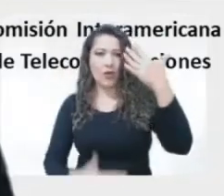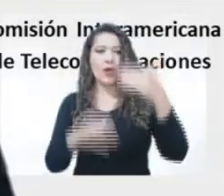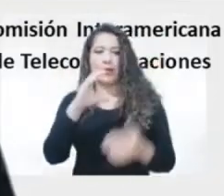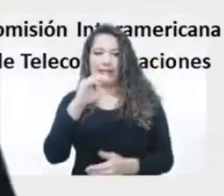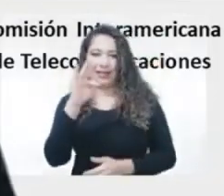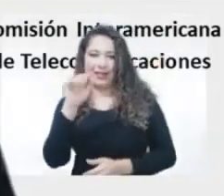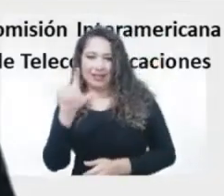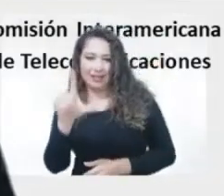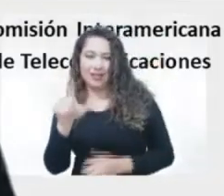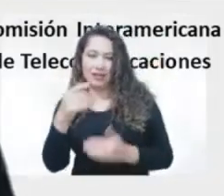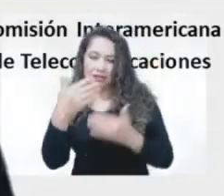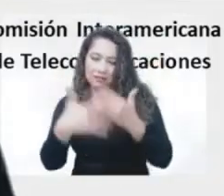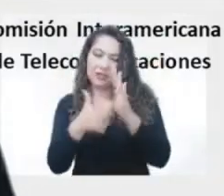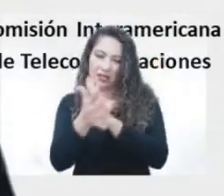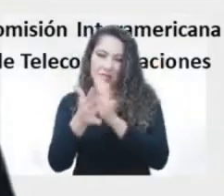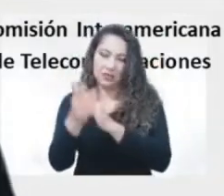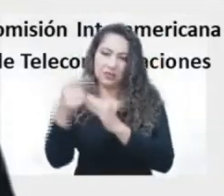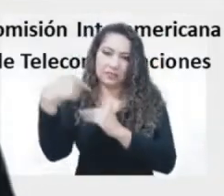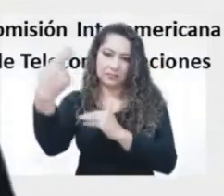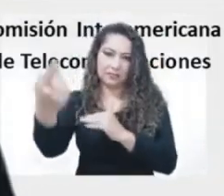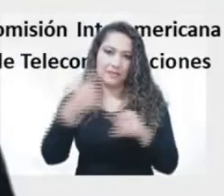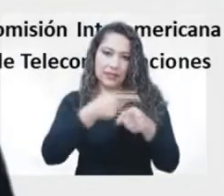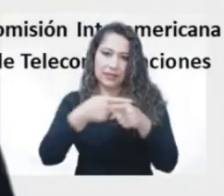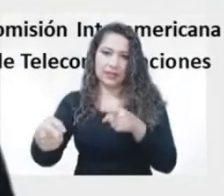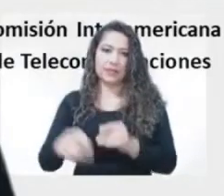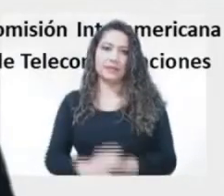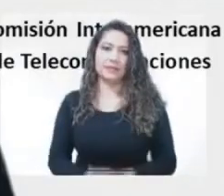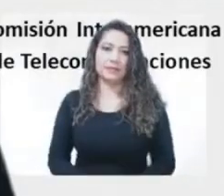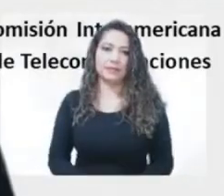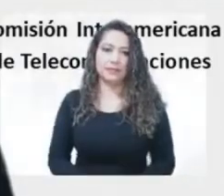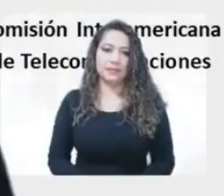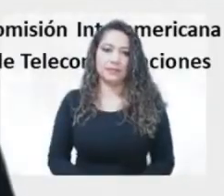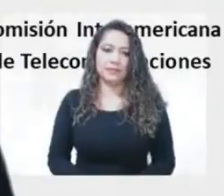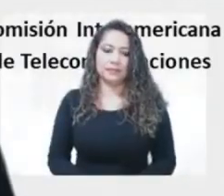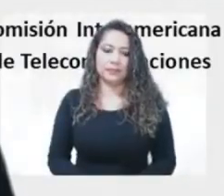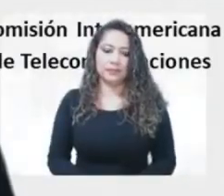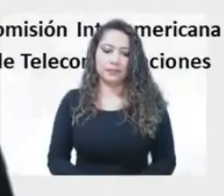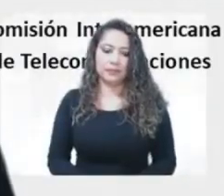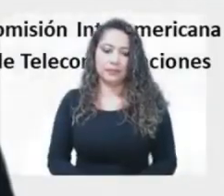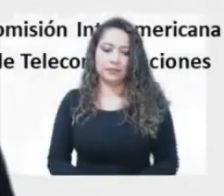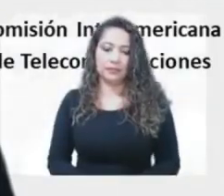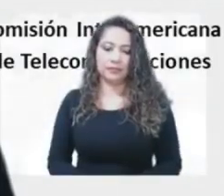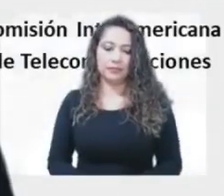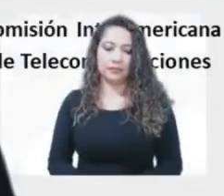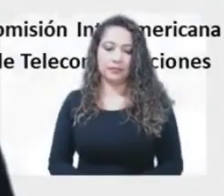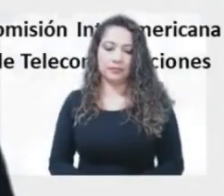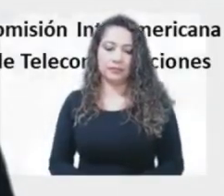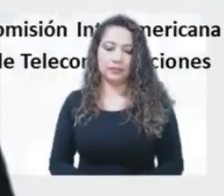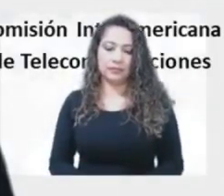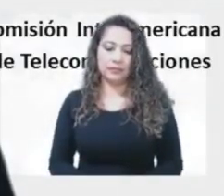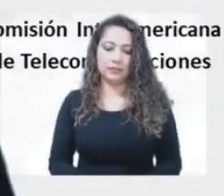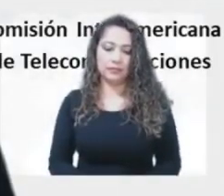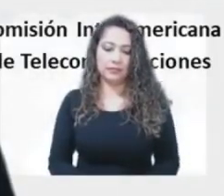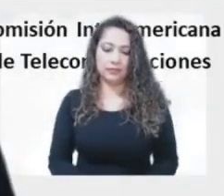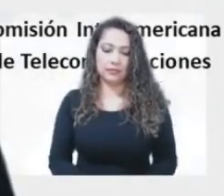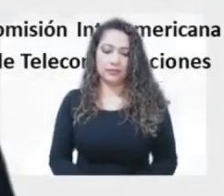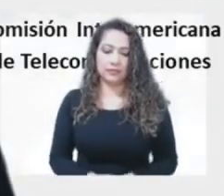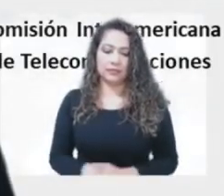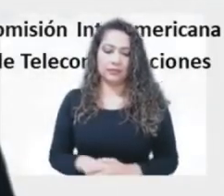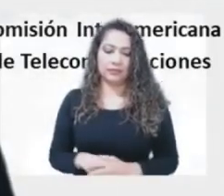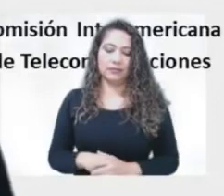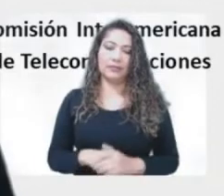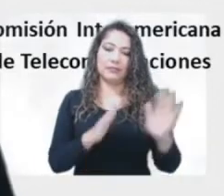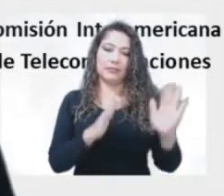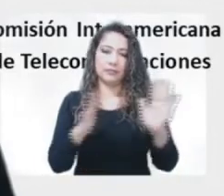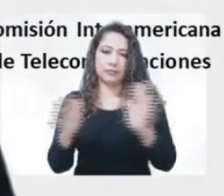of the meeting that we'll be producing in a couple of weeks. Considering that the topic of this Congress is the spectrum as